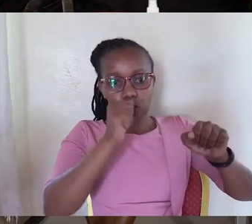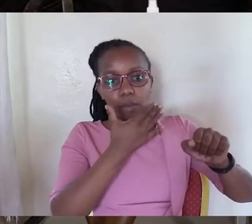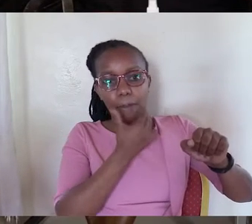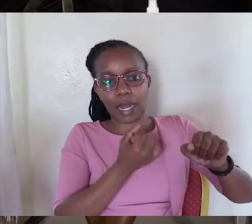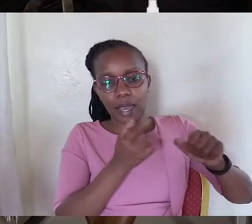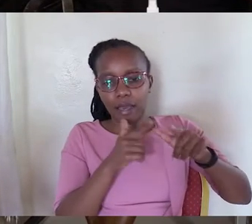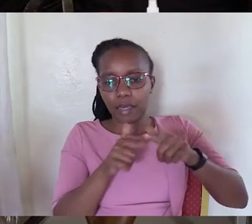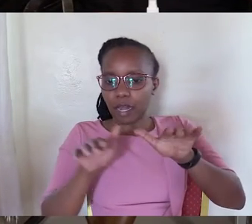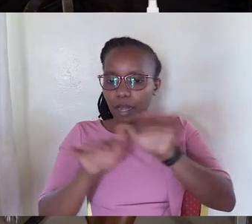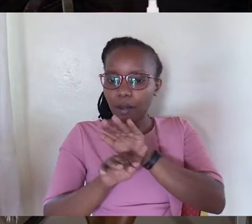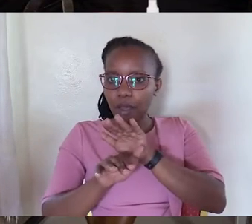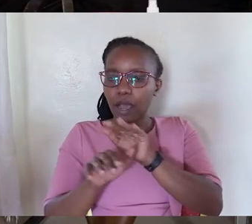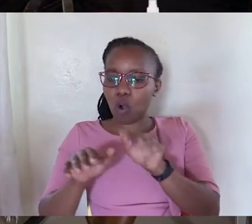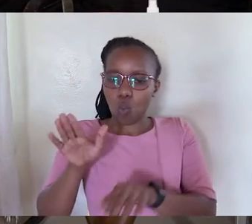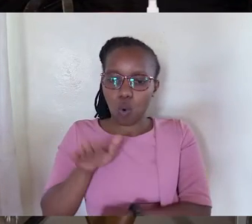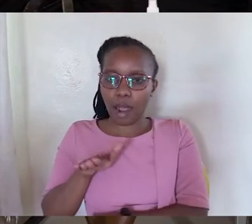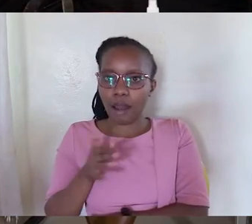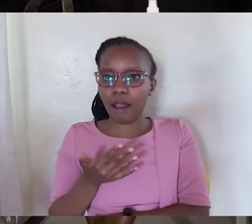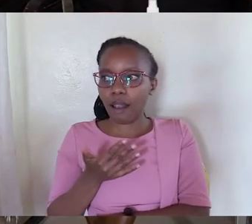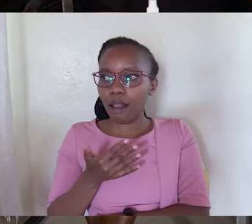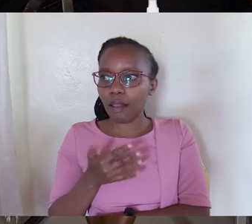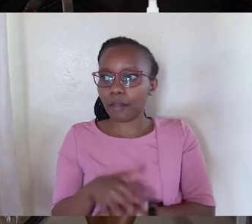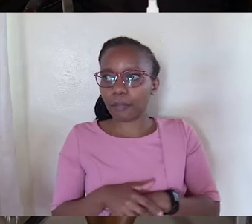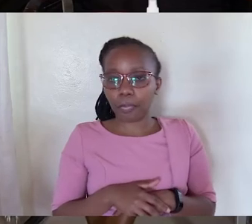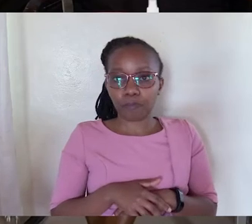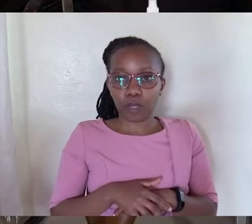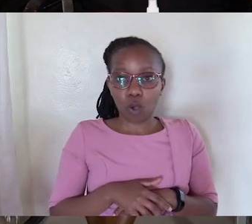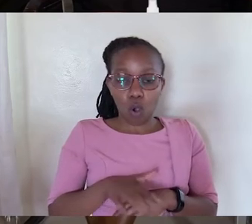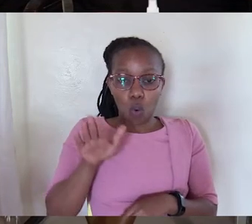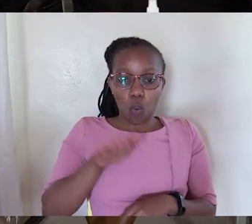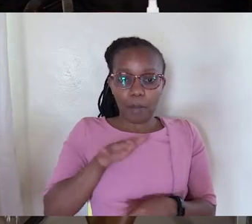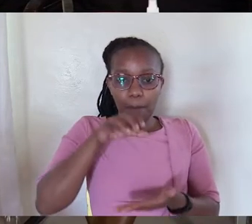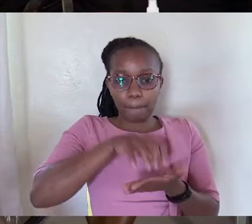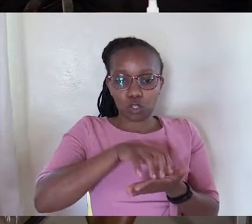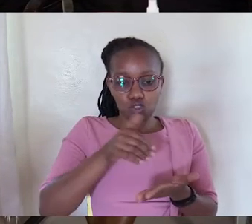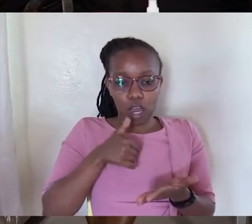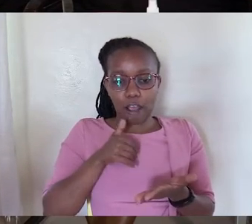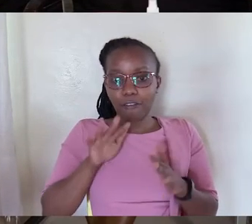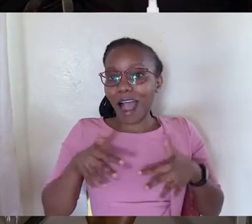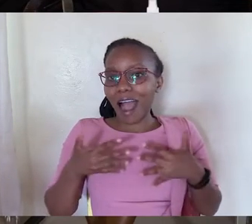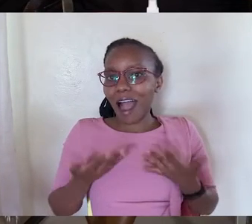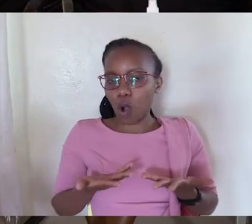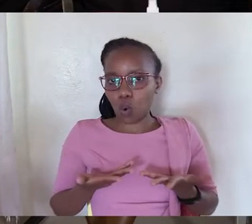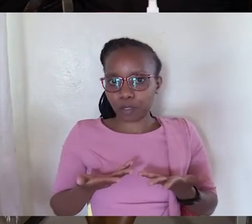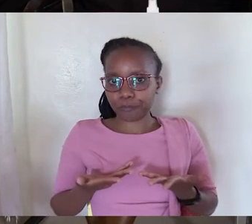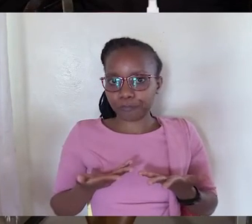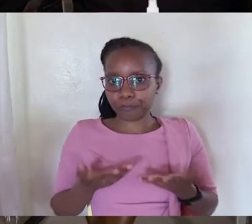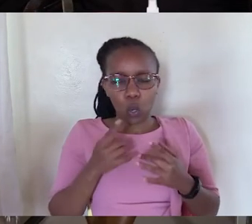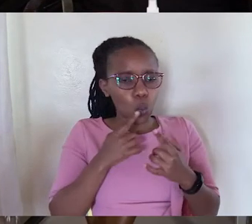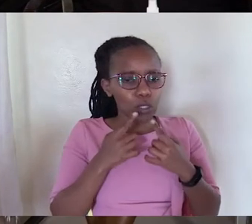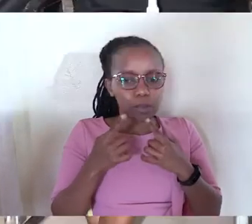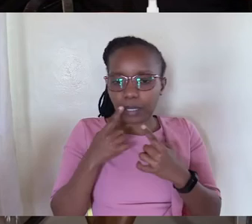vice will be the opposite gender. And for us to have women in these positions is to ensure that we